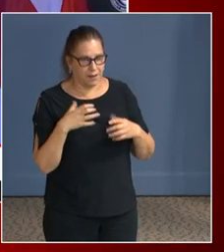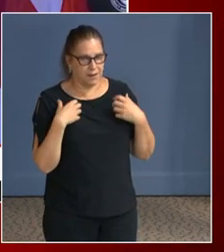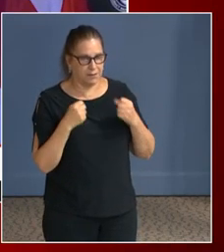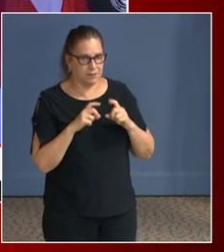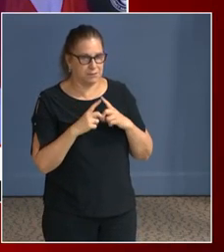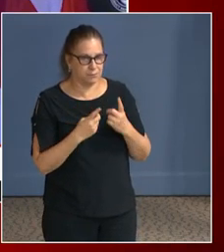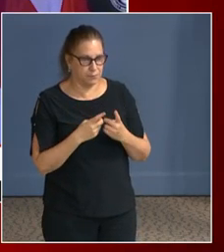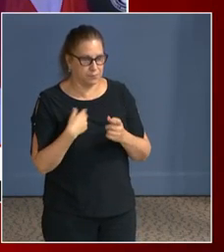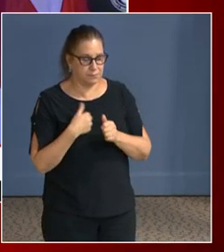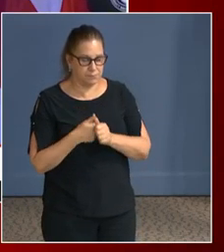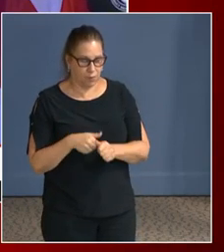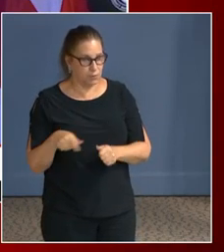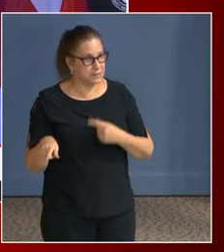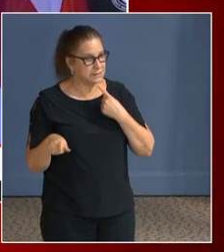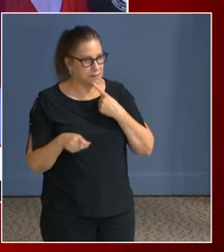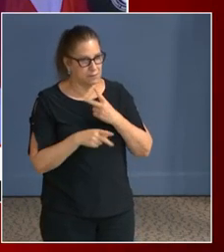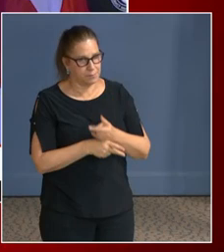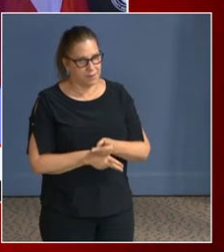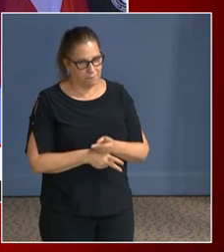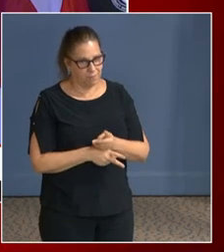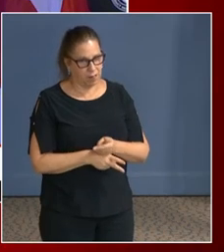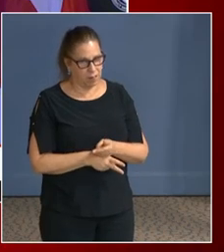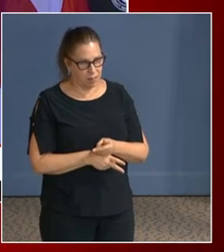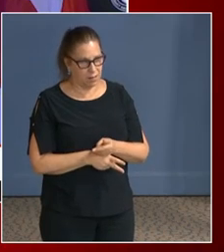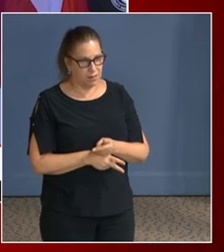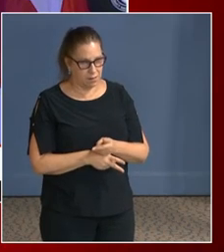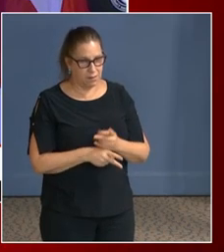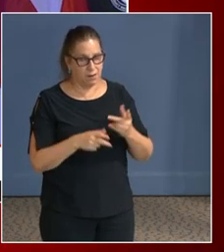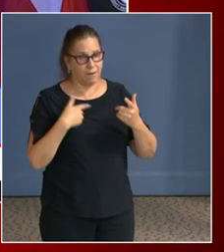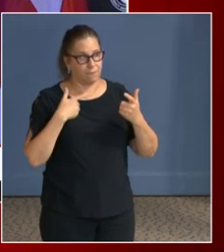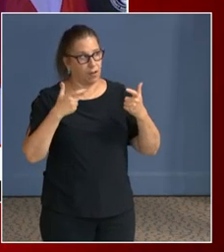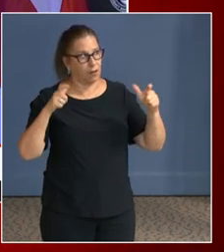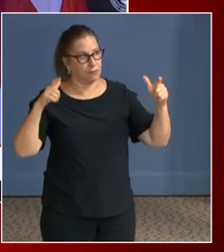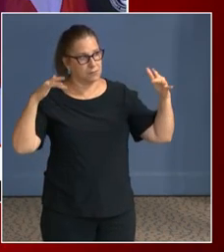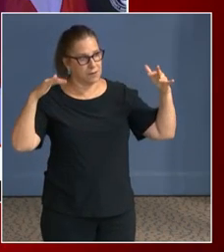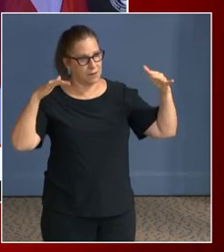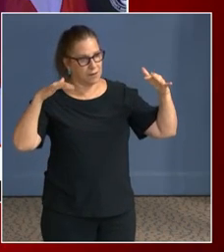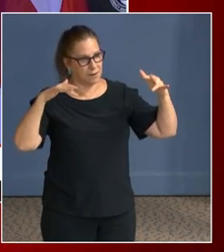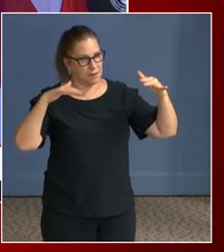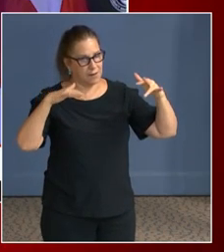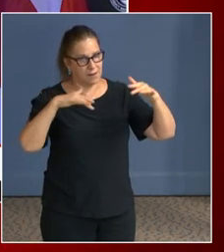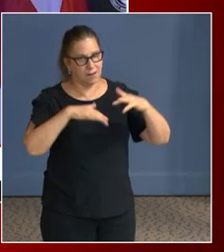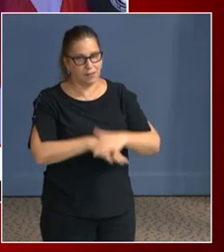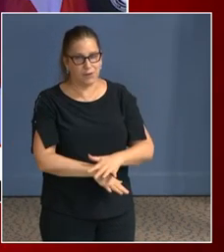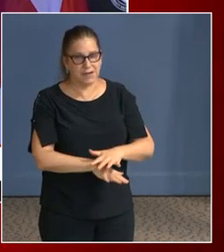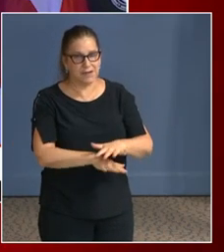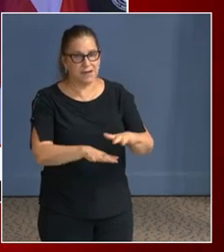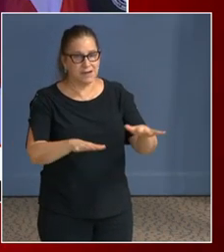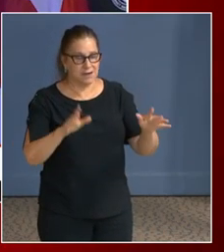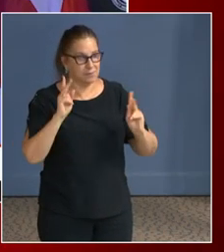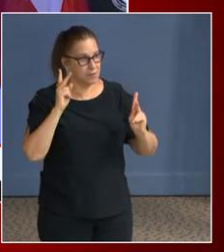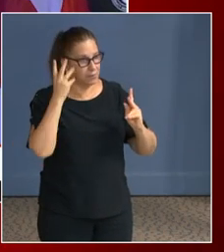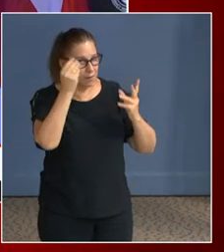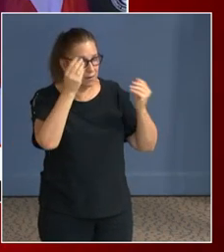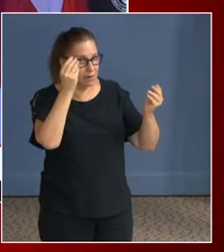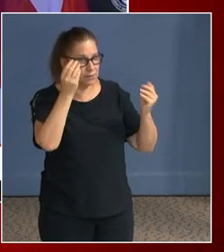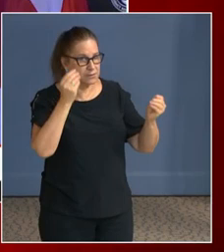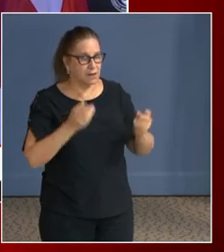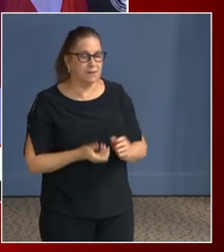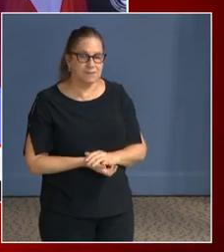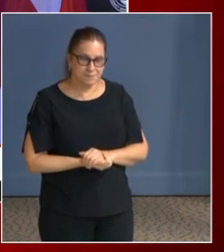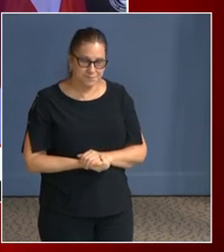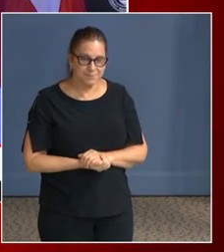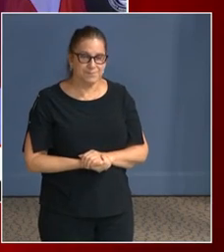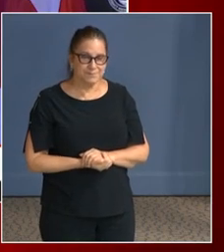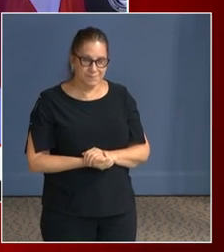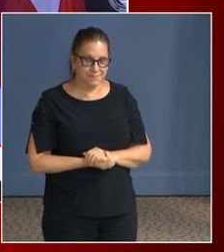very careful about large gatherings, even large gatherings that are outside. We know that this is a special